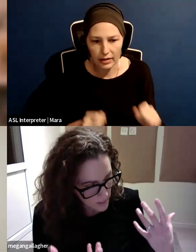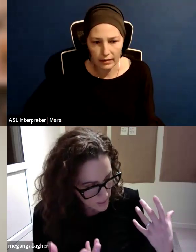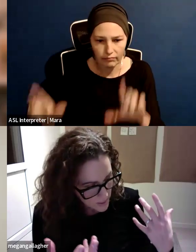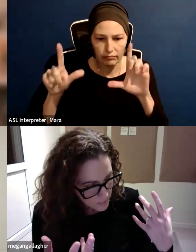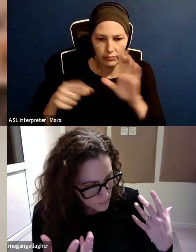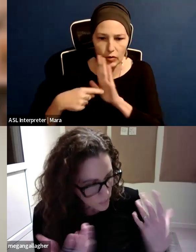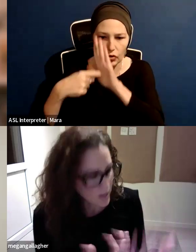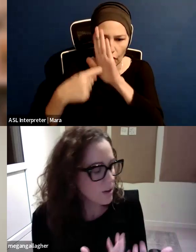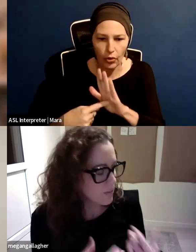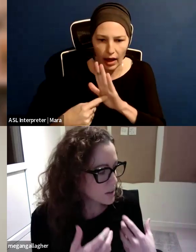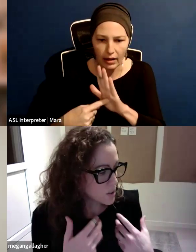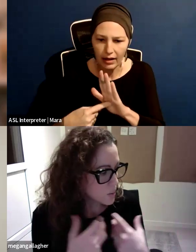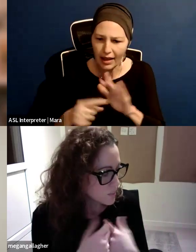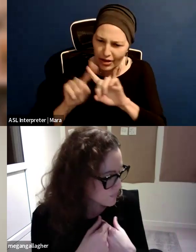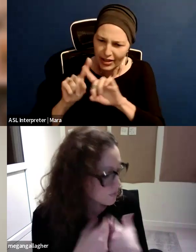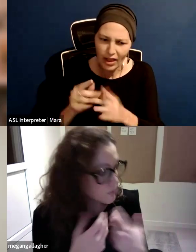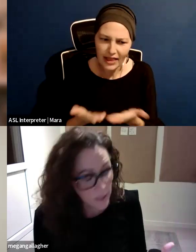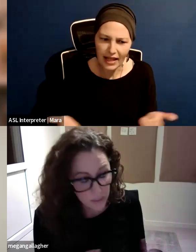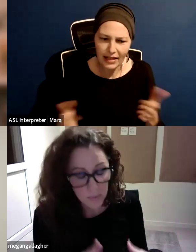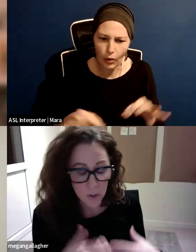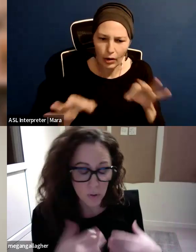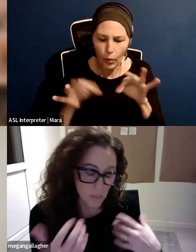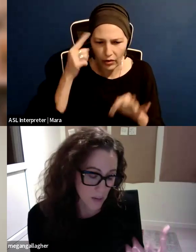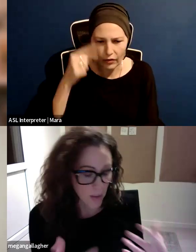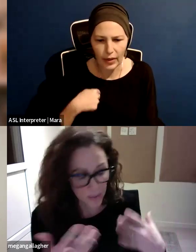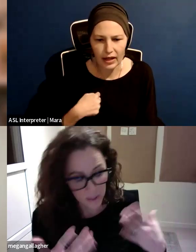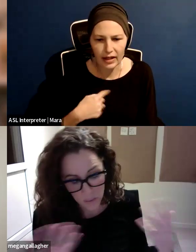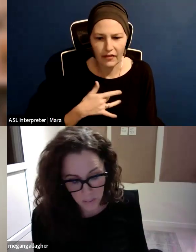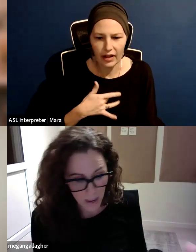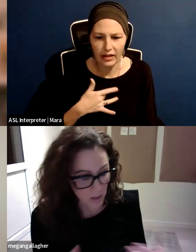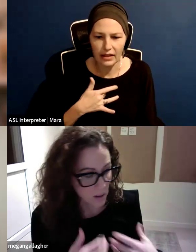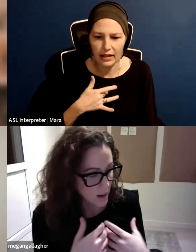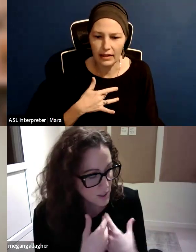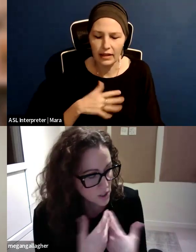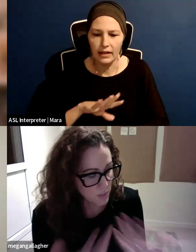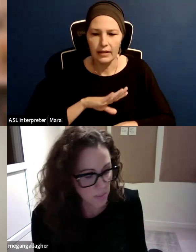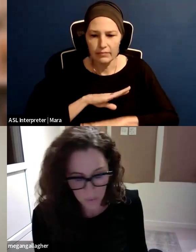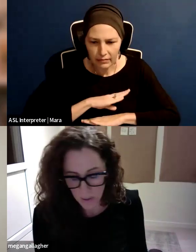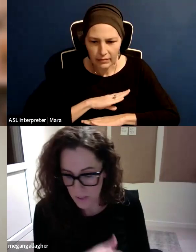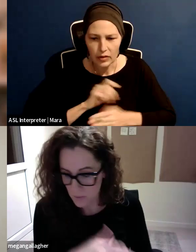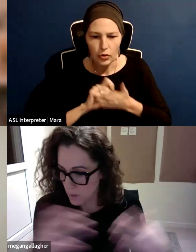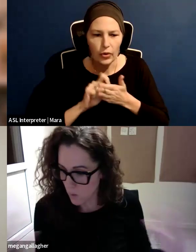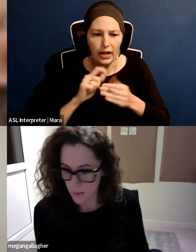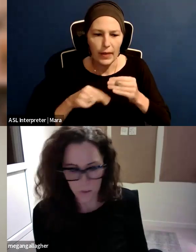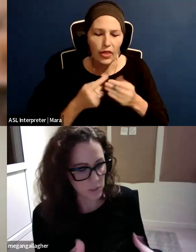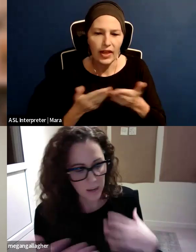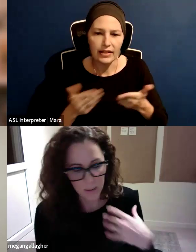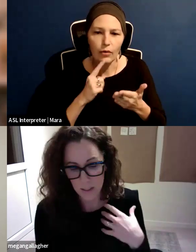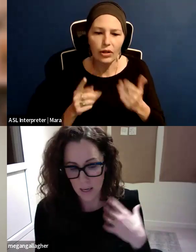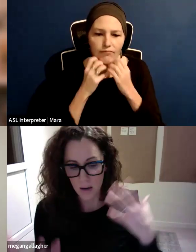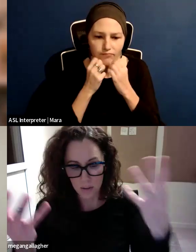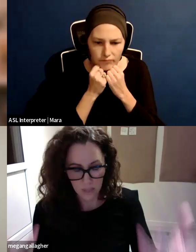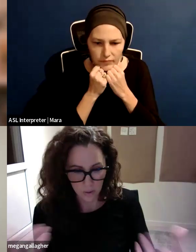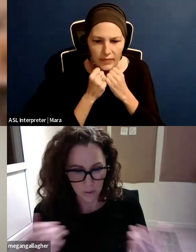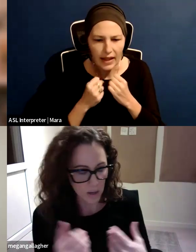kind of found it so fulfilling to write about things that really mattered, it just made me realize when I wanted to expand